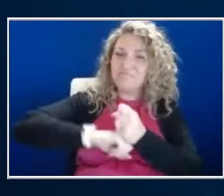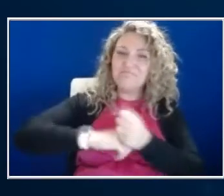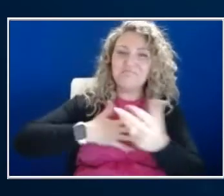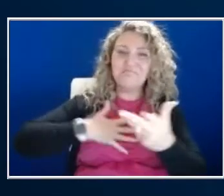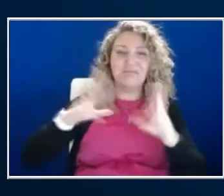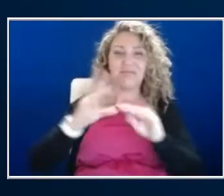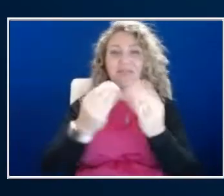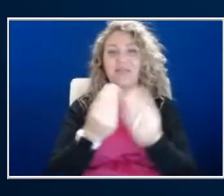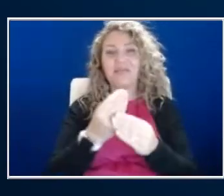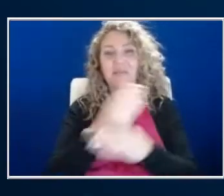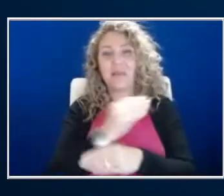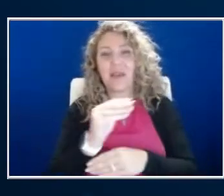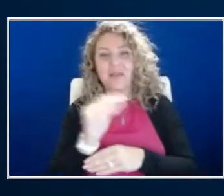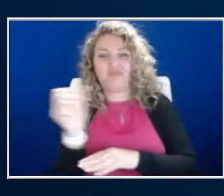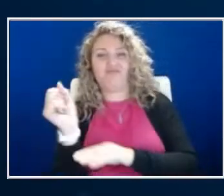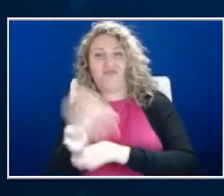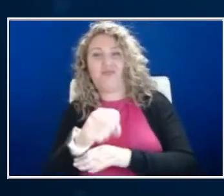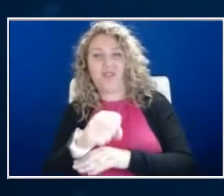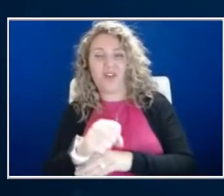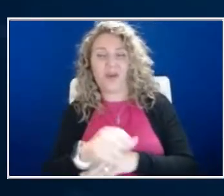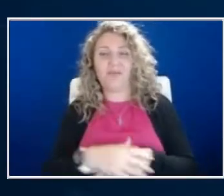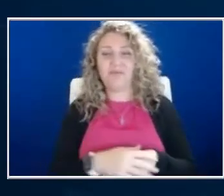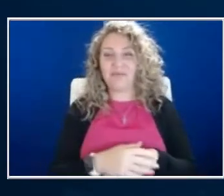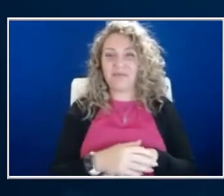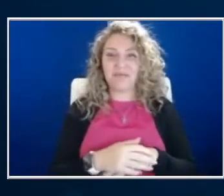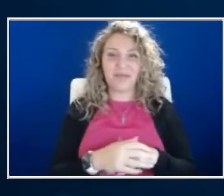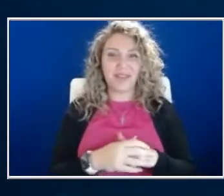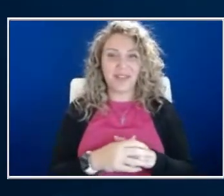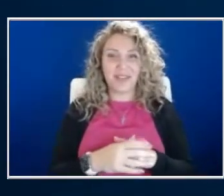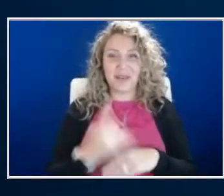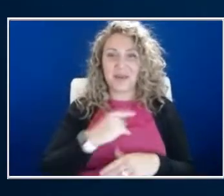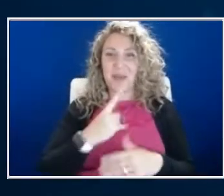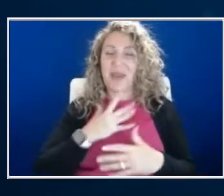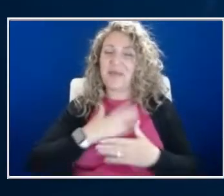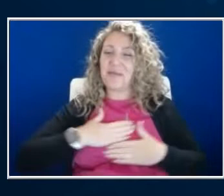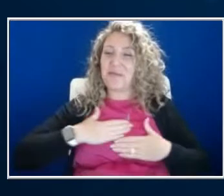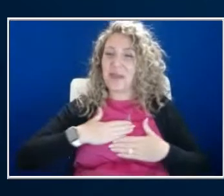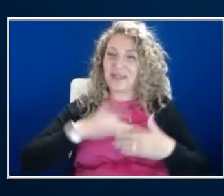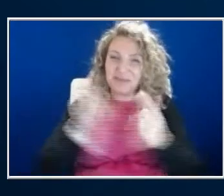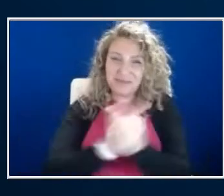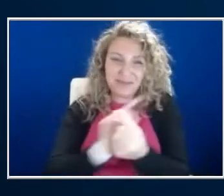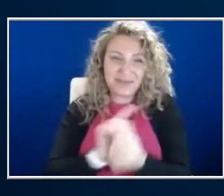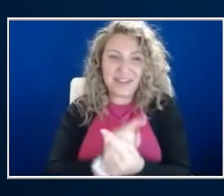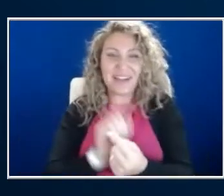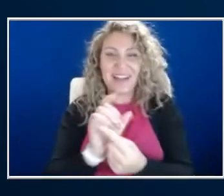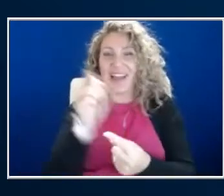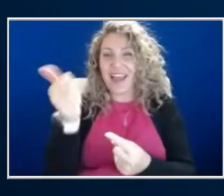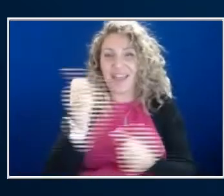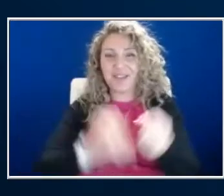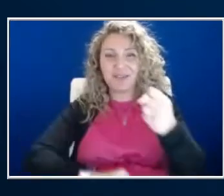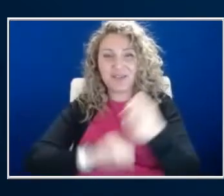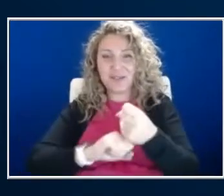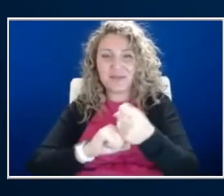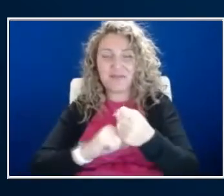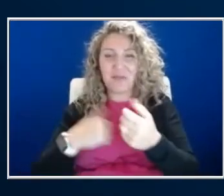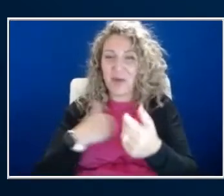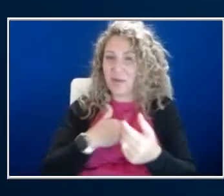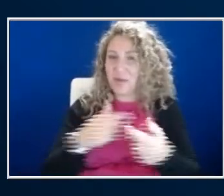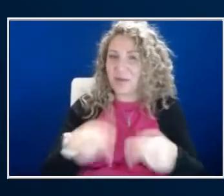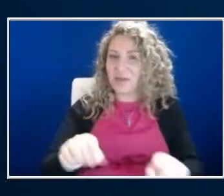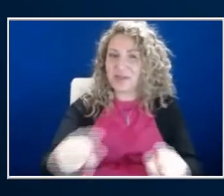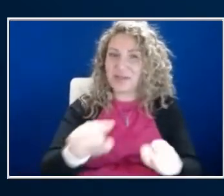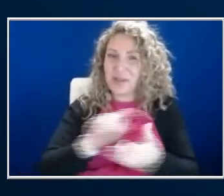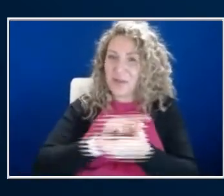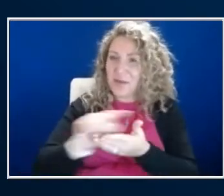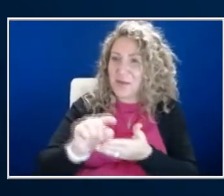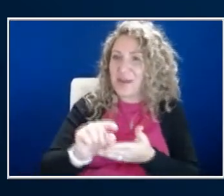overcoming the journey. Shalena, sure. We had the pleasure of meeting some of your other support group members earlier on in the week, the Kansas City Pink Warriors. We're going to